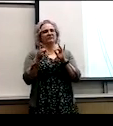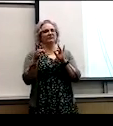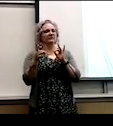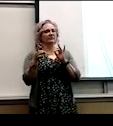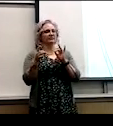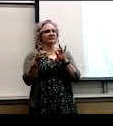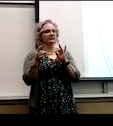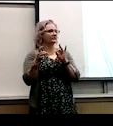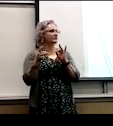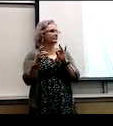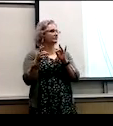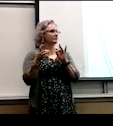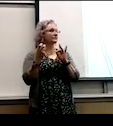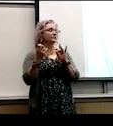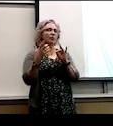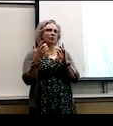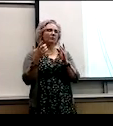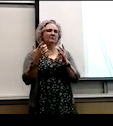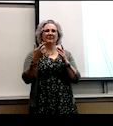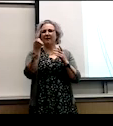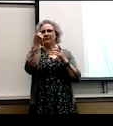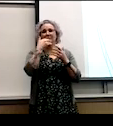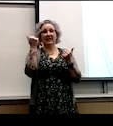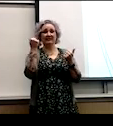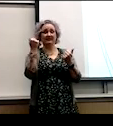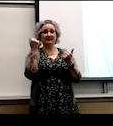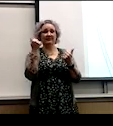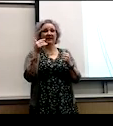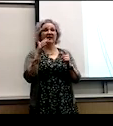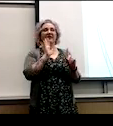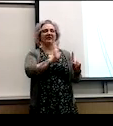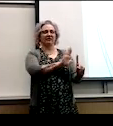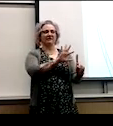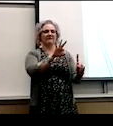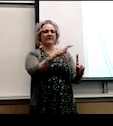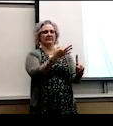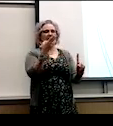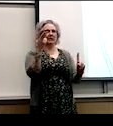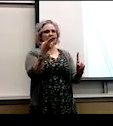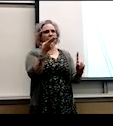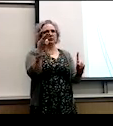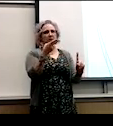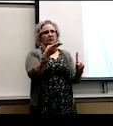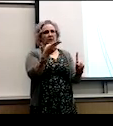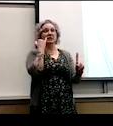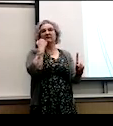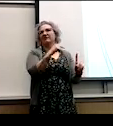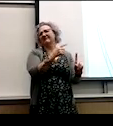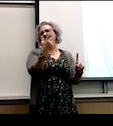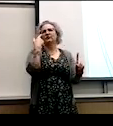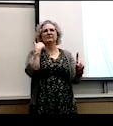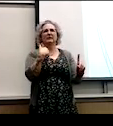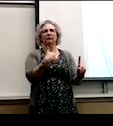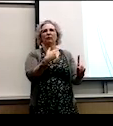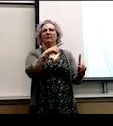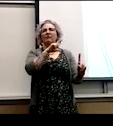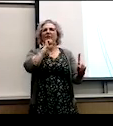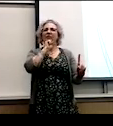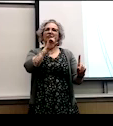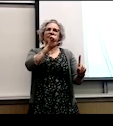to ask their family history, because that really increases the risk, particularly if they're 37, 38, 41.